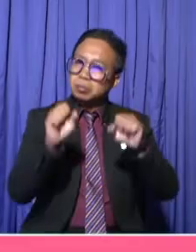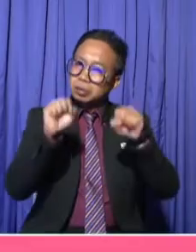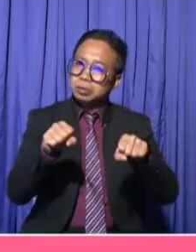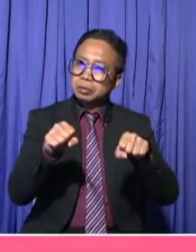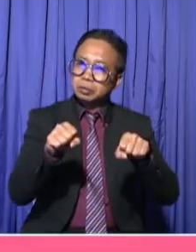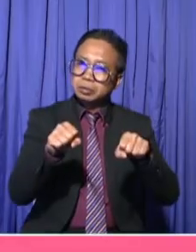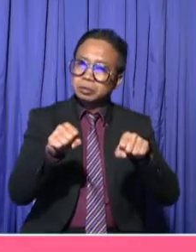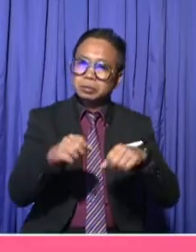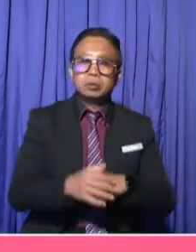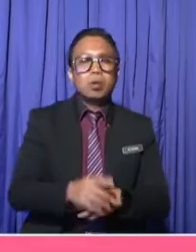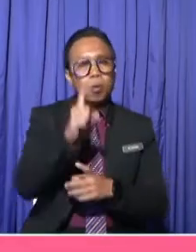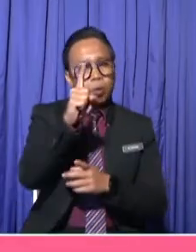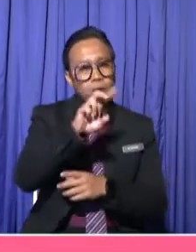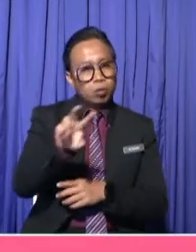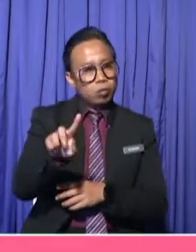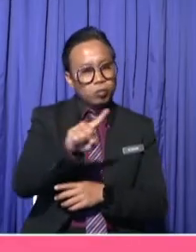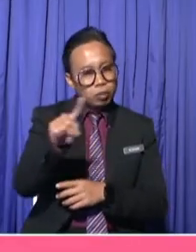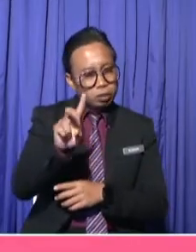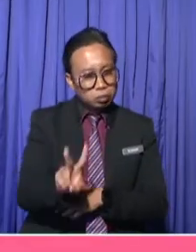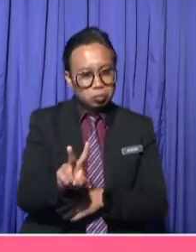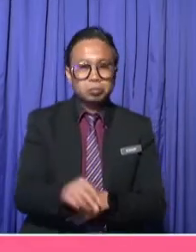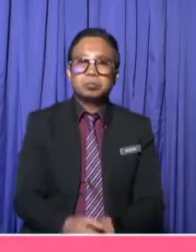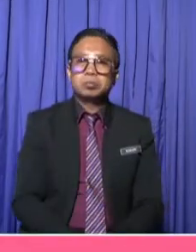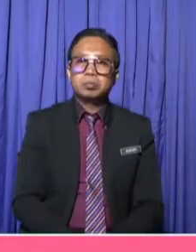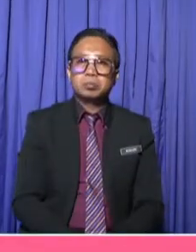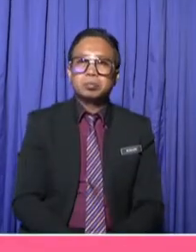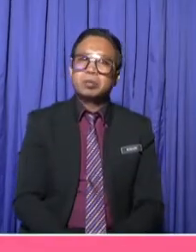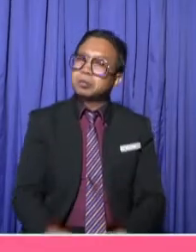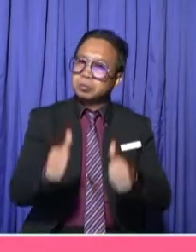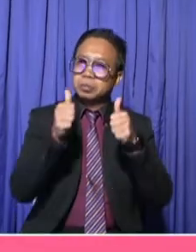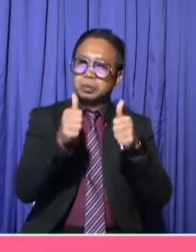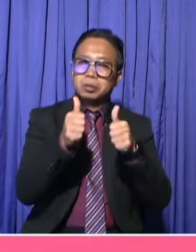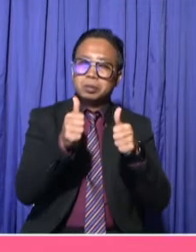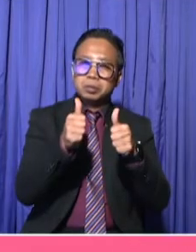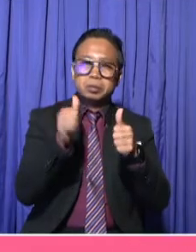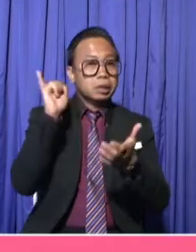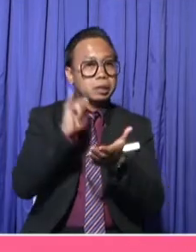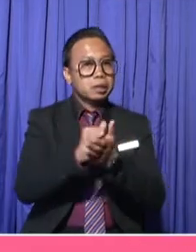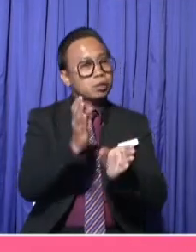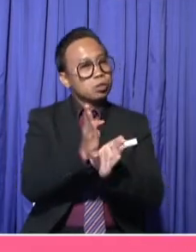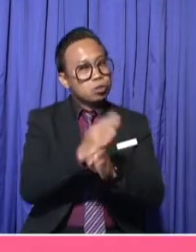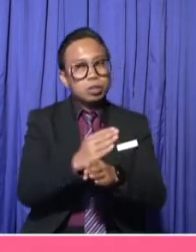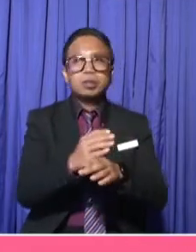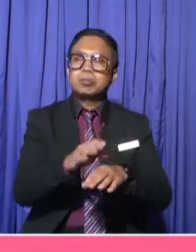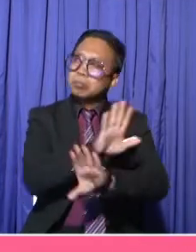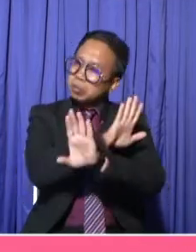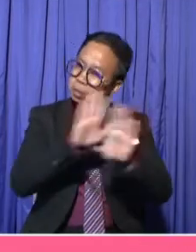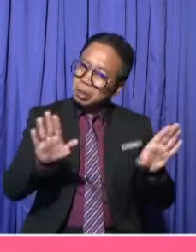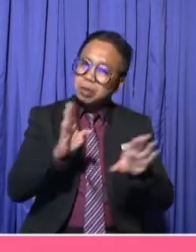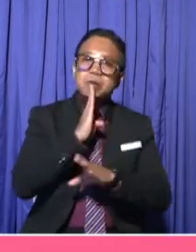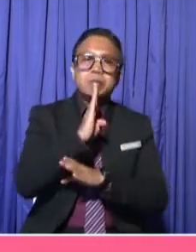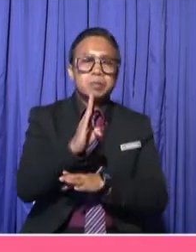consider this as 1/2? Well done! This shape cannot